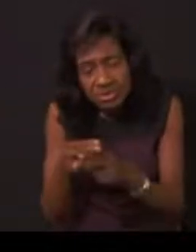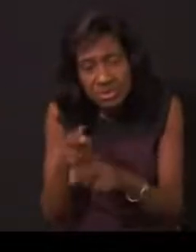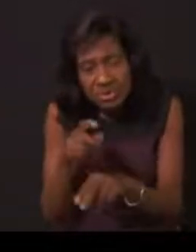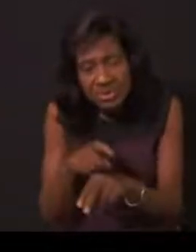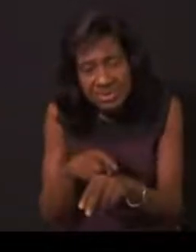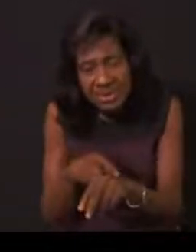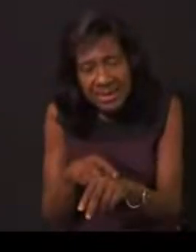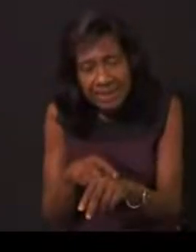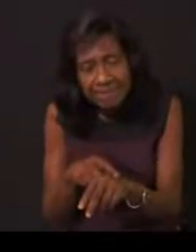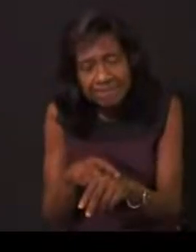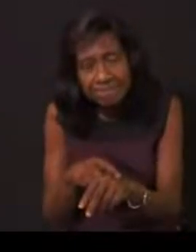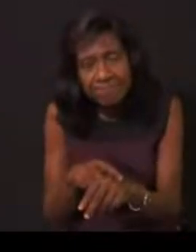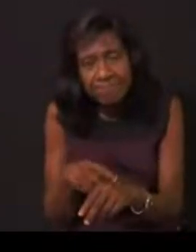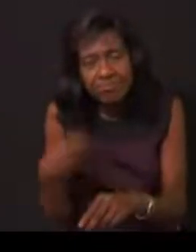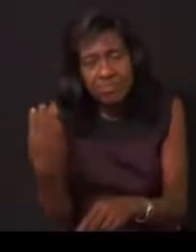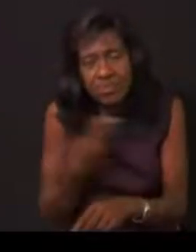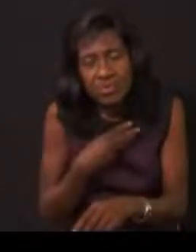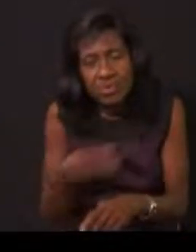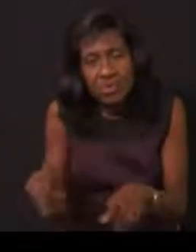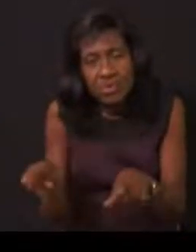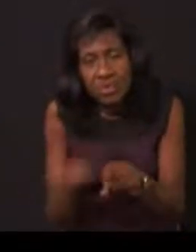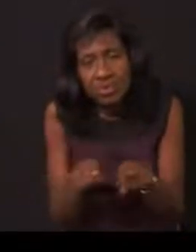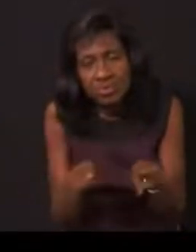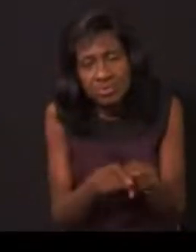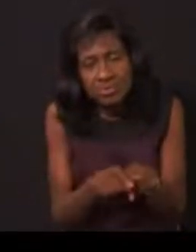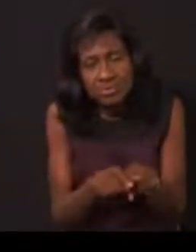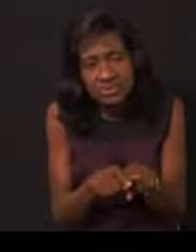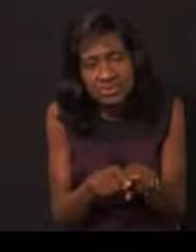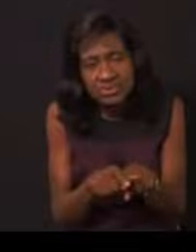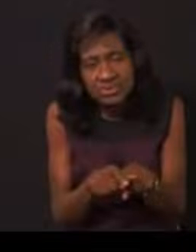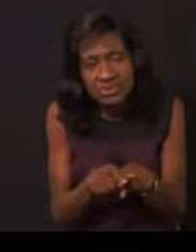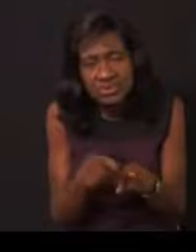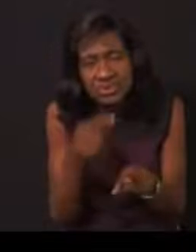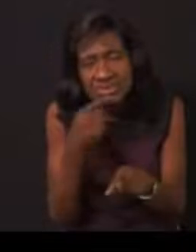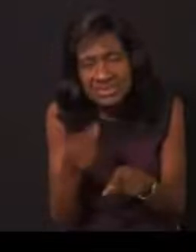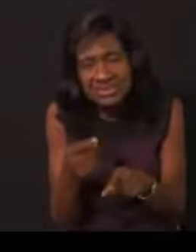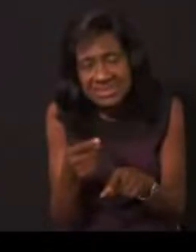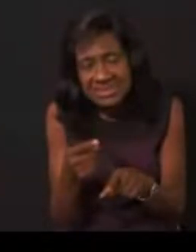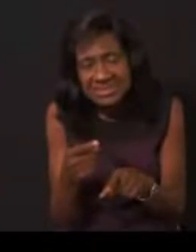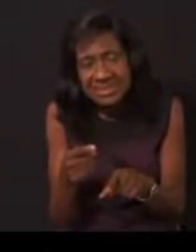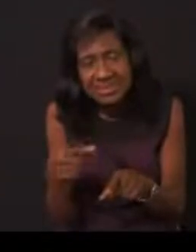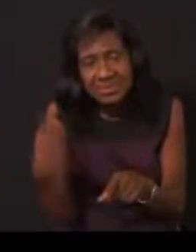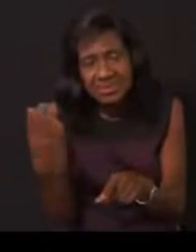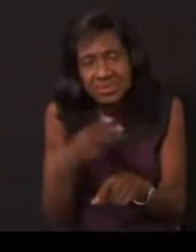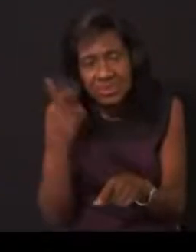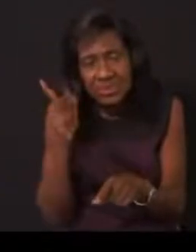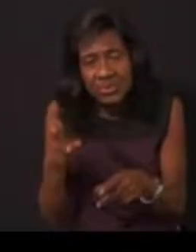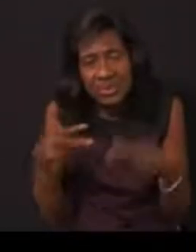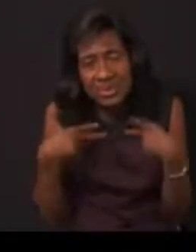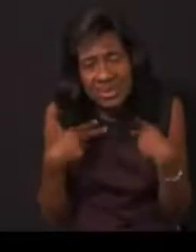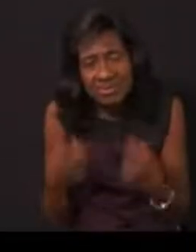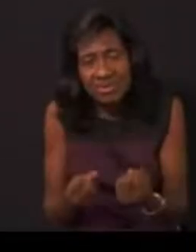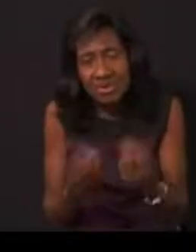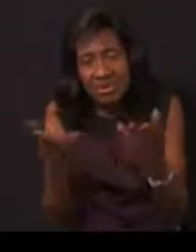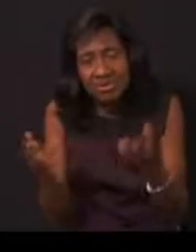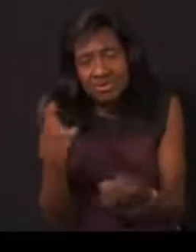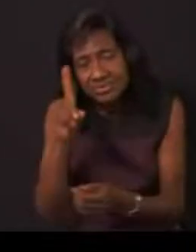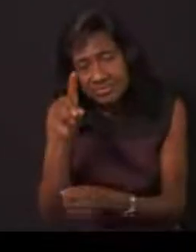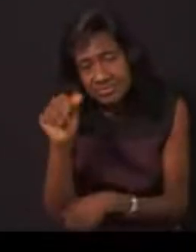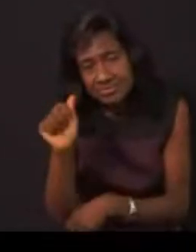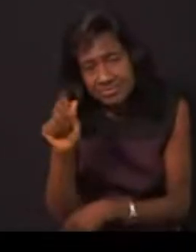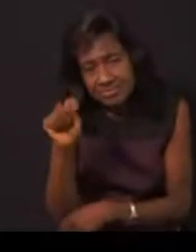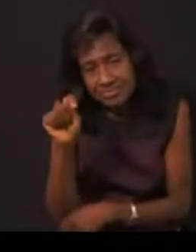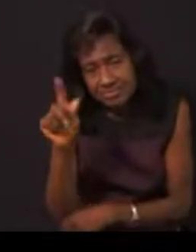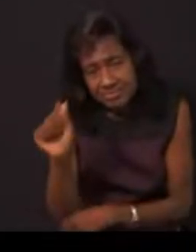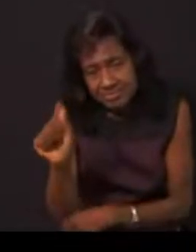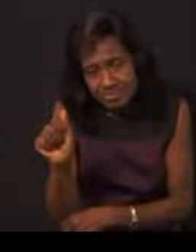result. Including that, we've also seen that we're going to be data-driven. Just medical on a whole is going to be data-driven, and that's why right now a lot